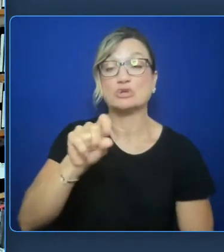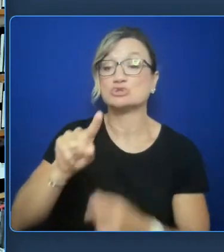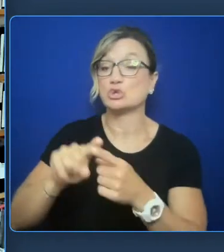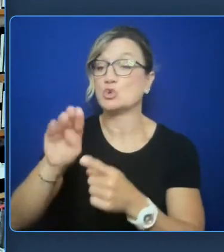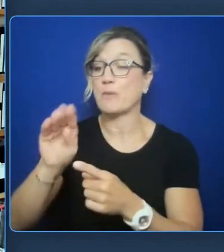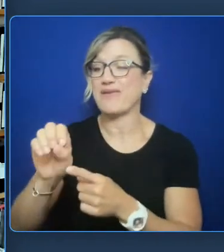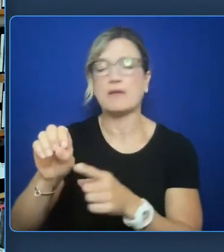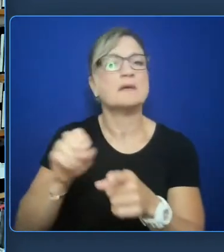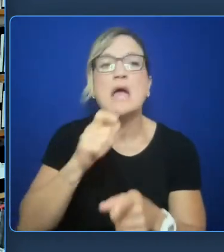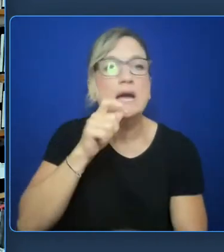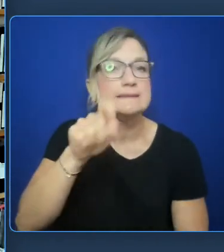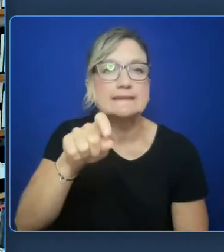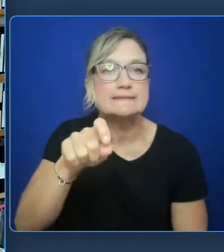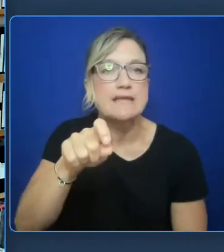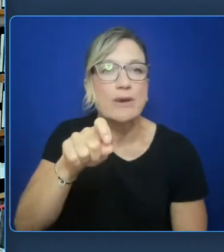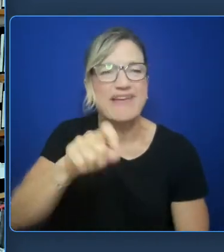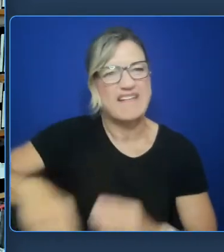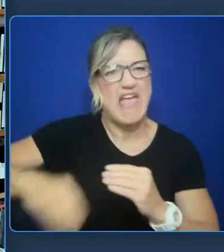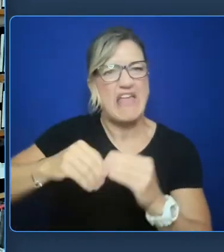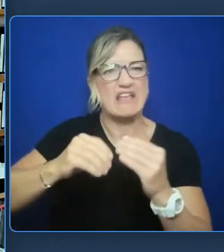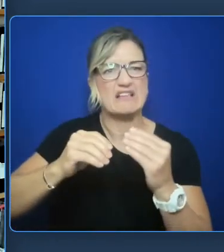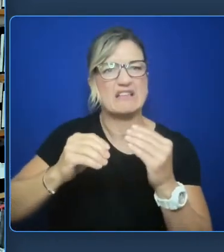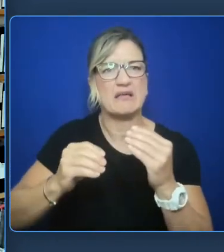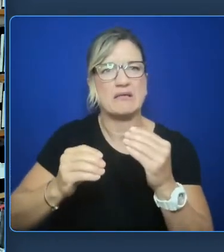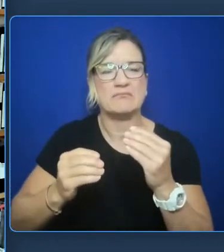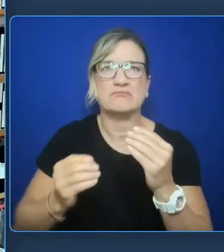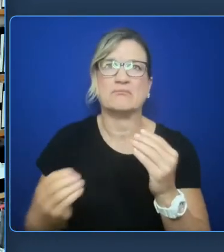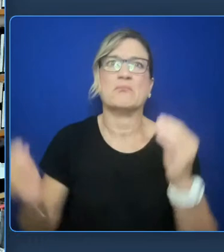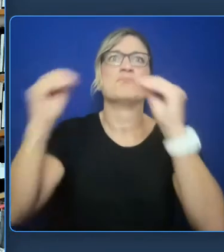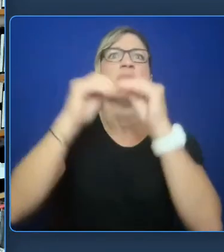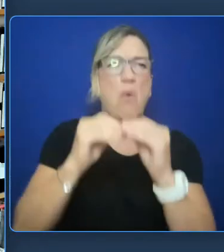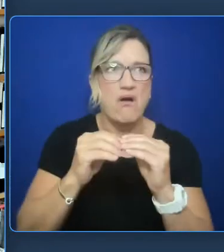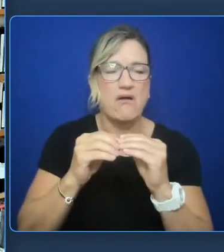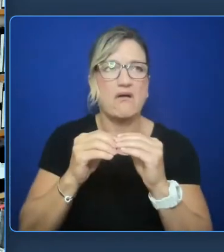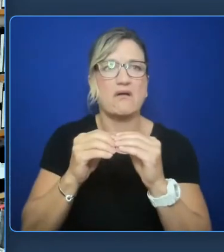unnecessary. It clutters the oral